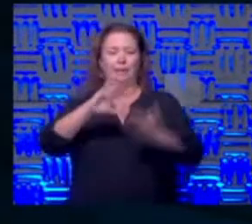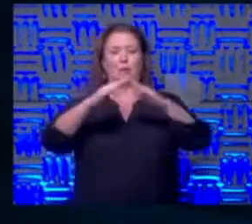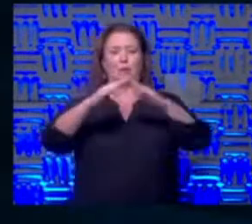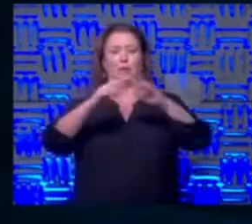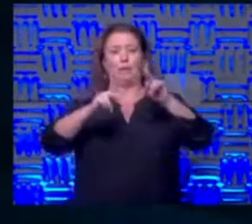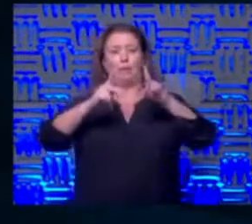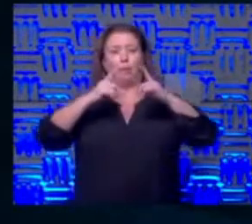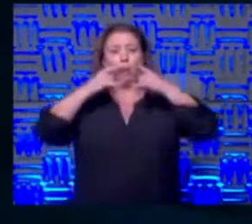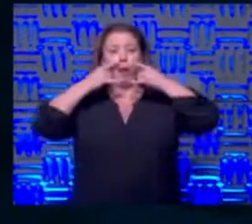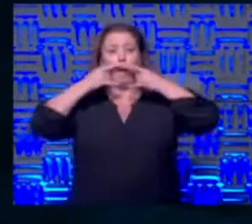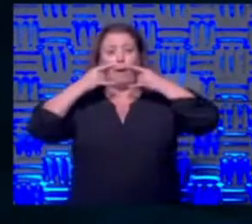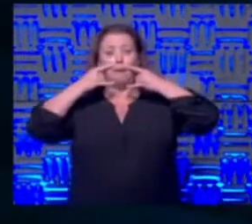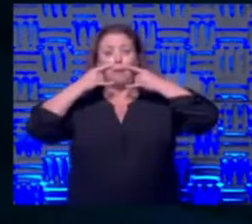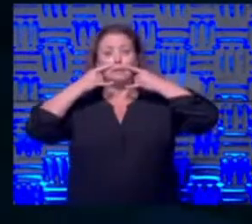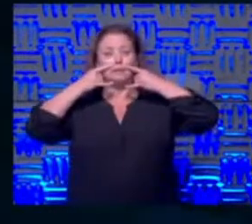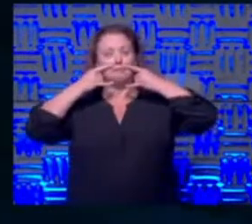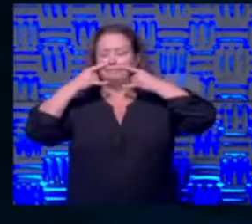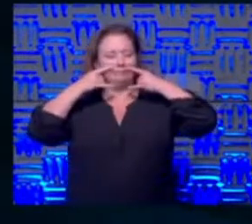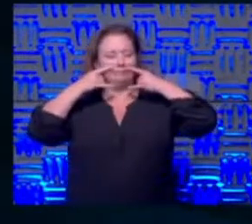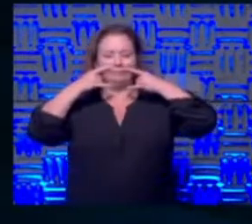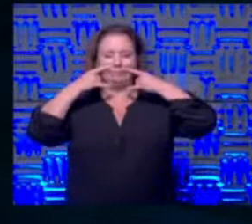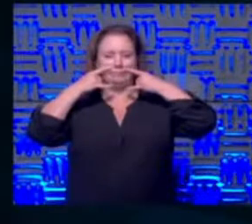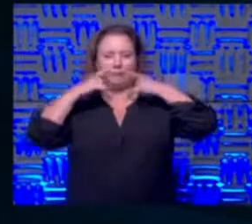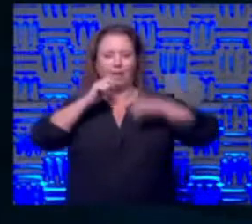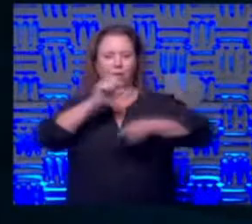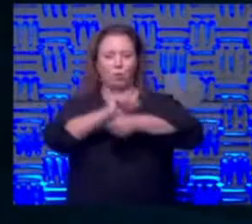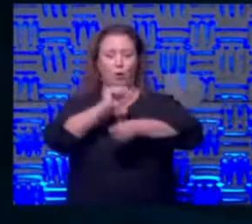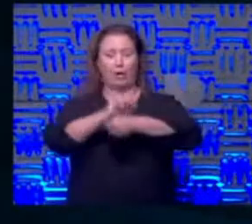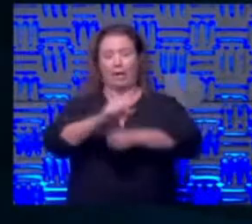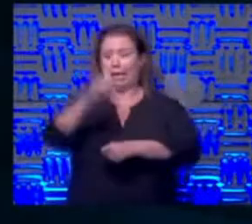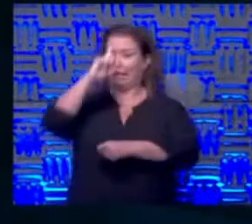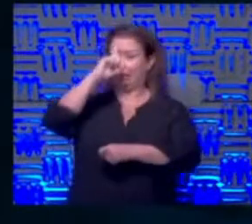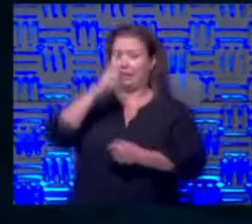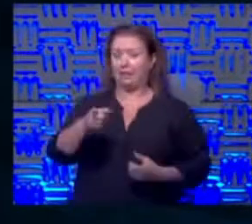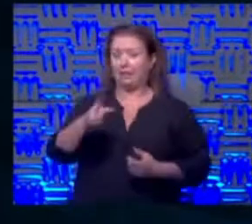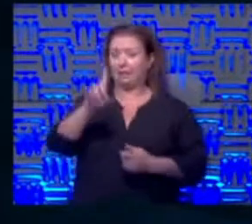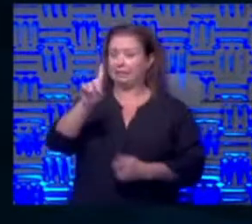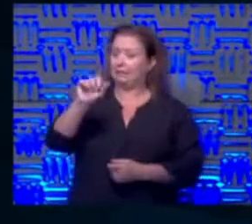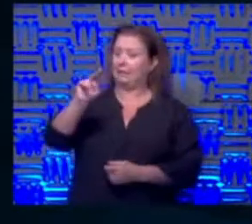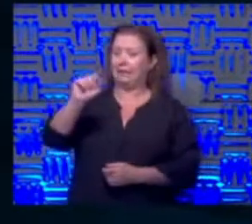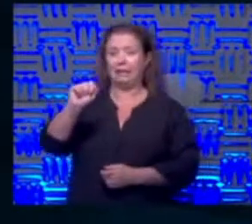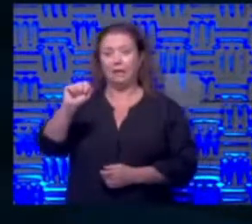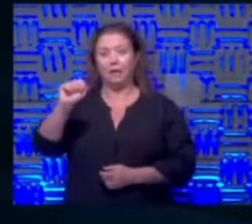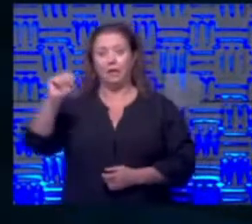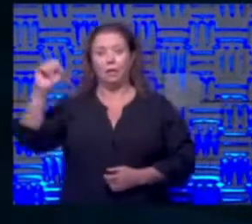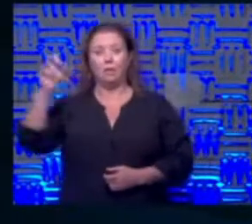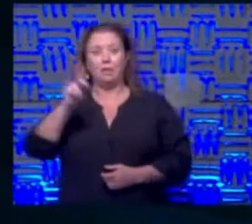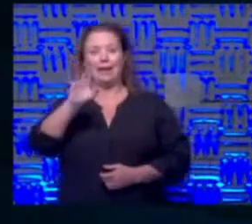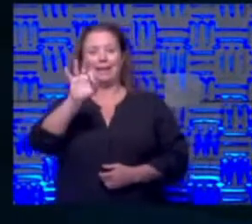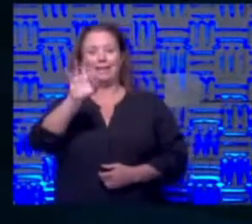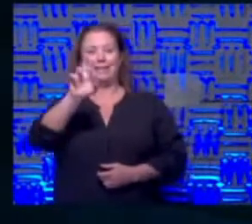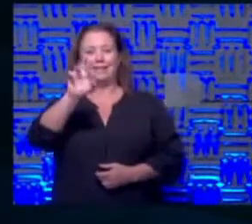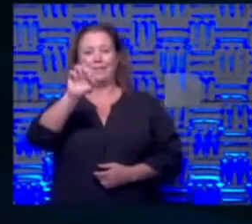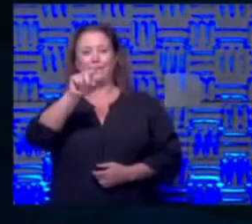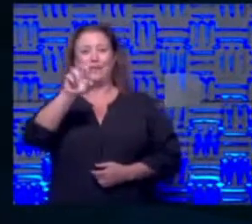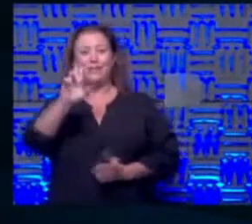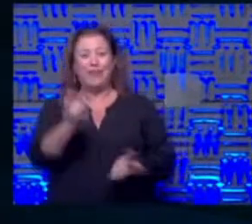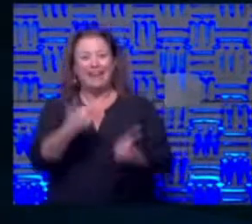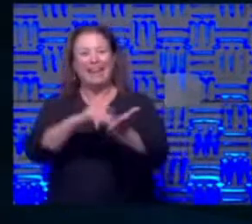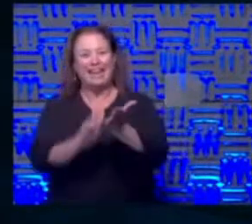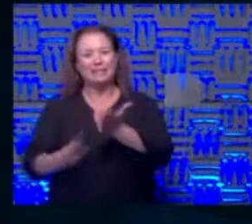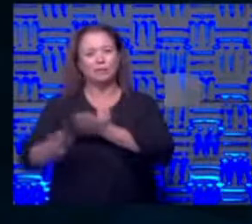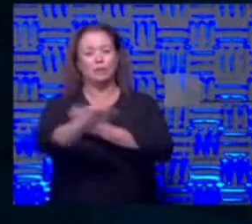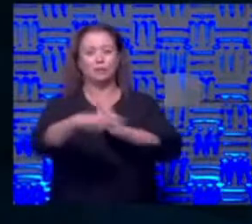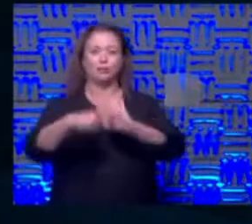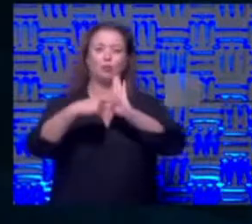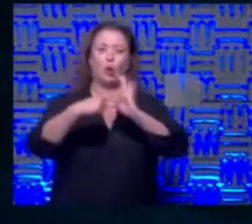community who wear COVID masks below the nose. And I think, Dana, we're going to be back in the freezer next week demonstrating